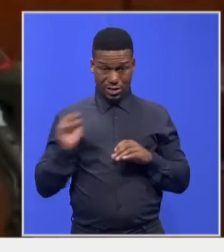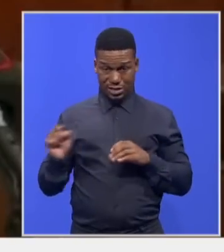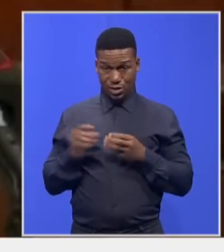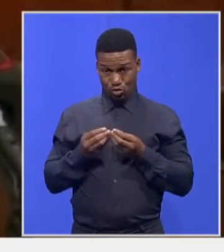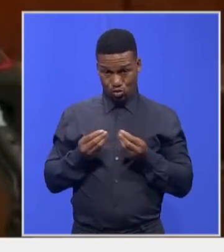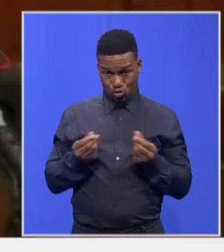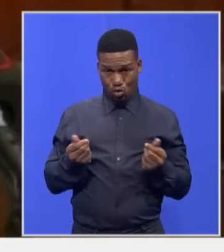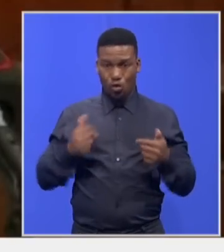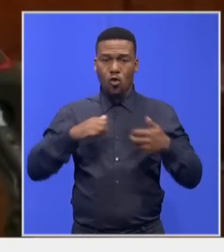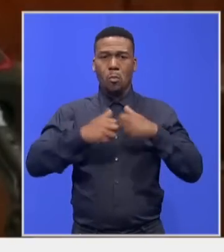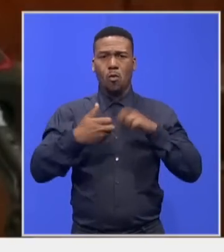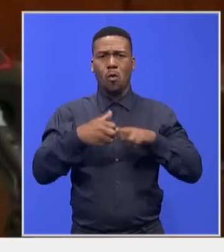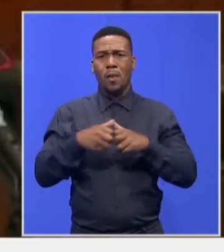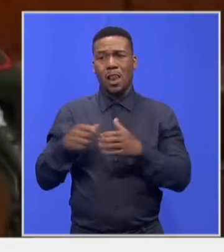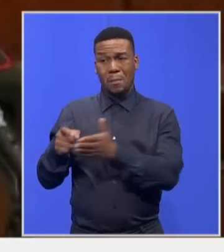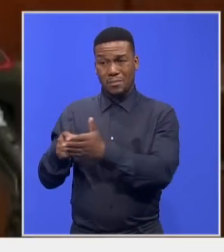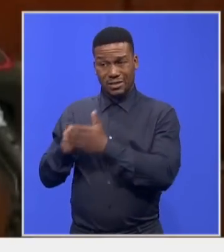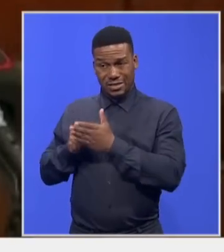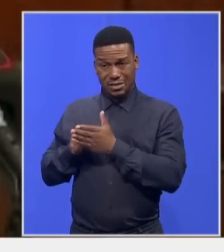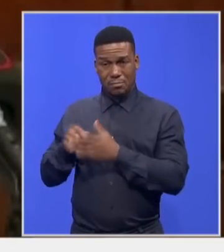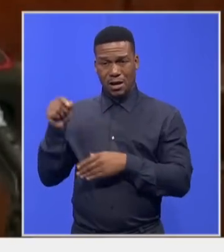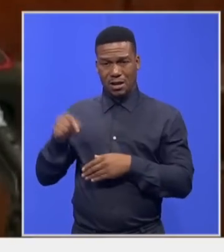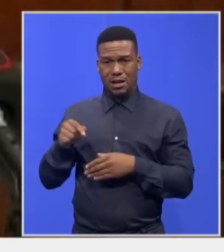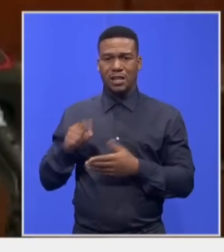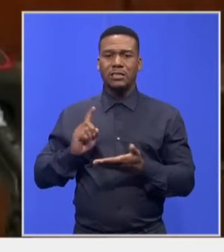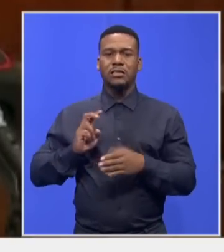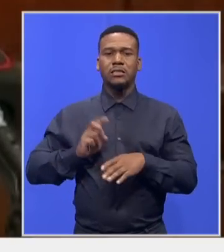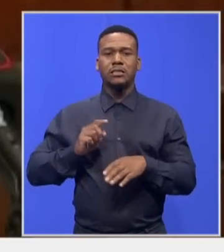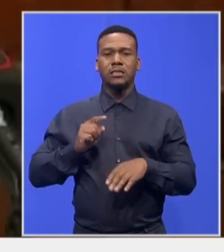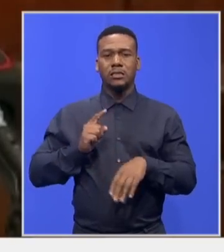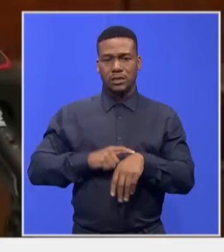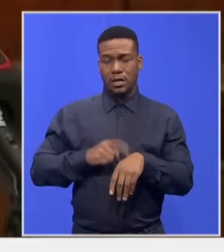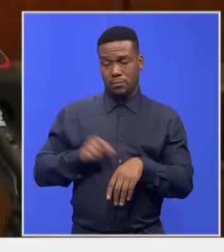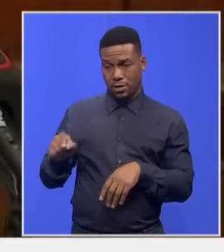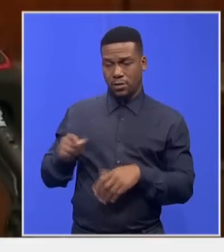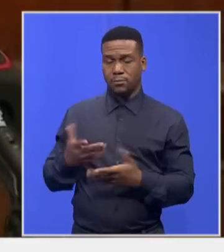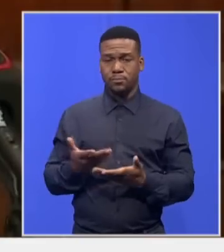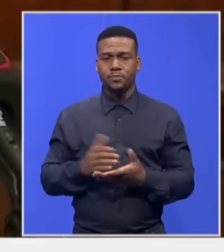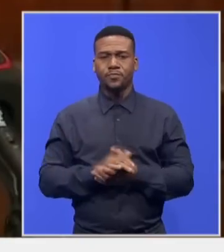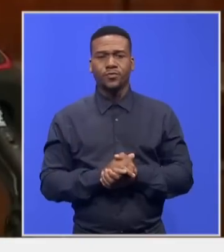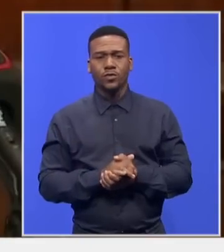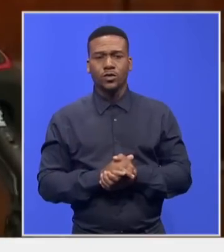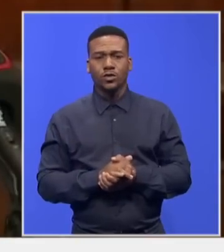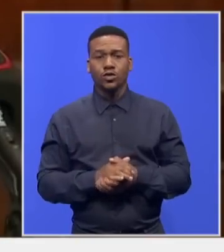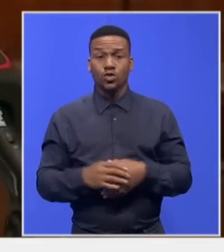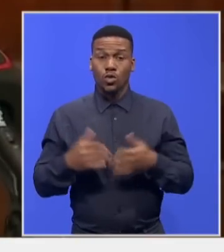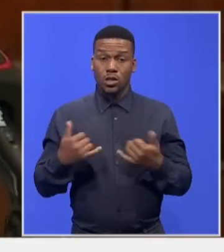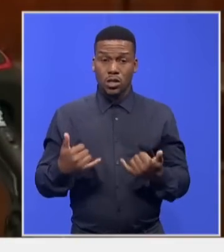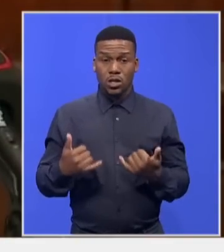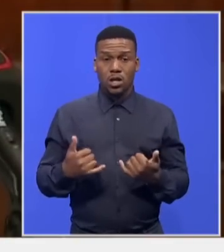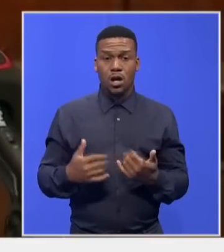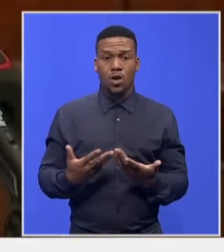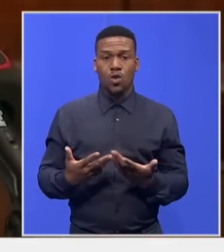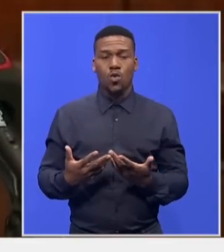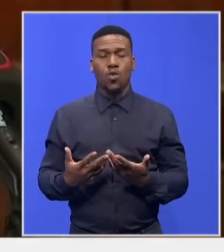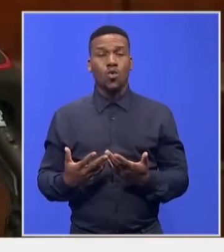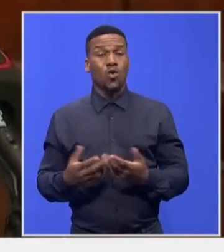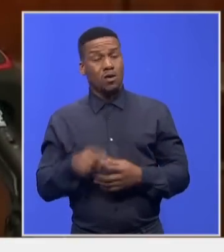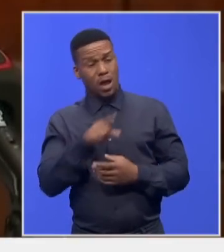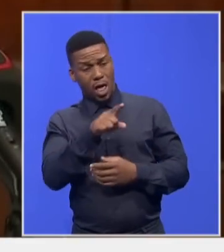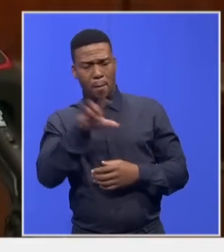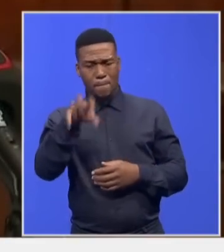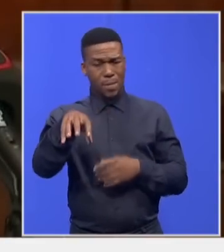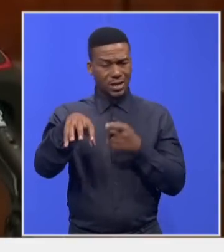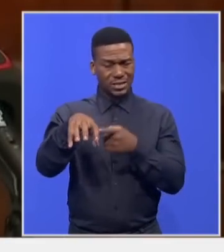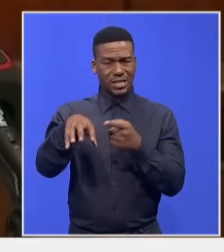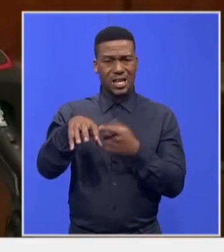runs what we call the peaking plants. That's ankerleg, so that we are able to burn diesel to ensure that